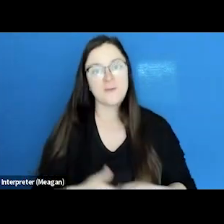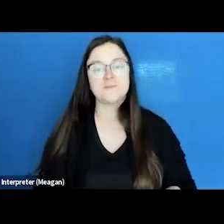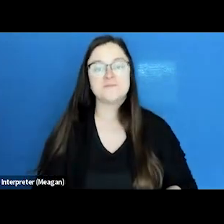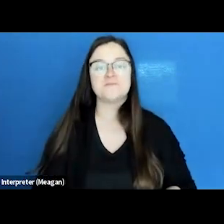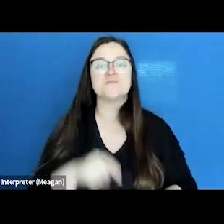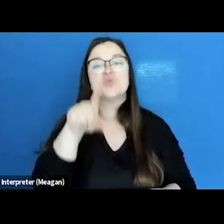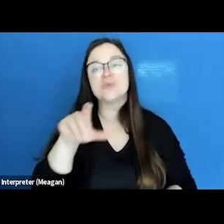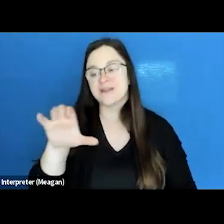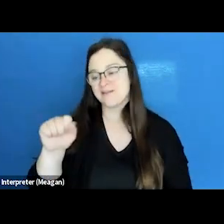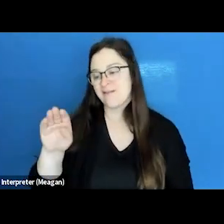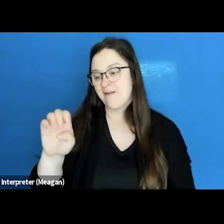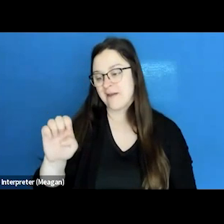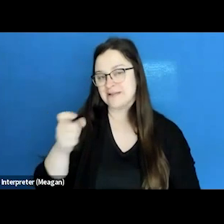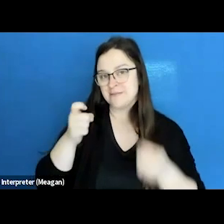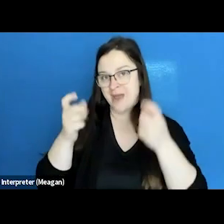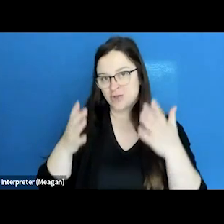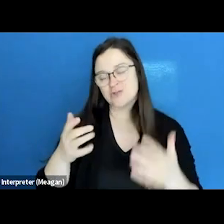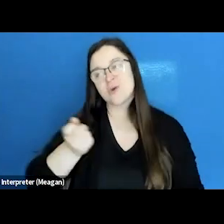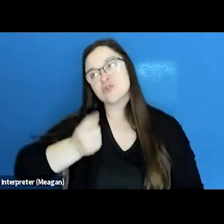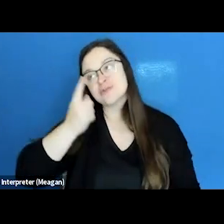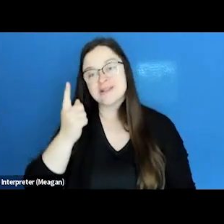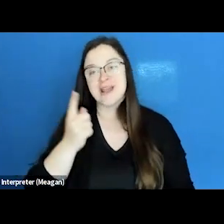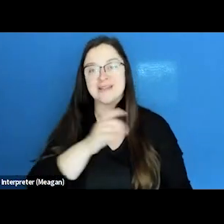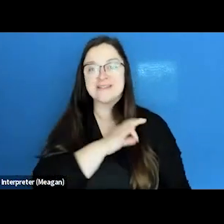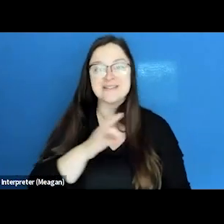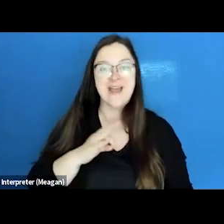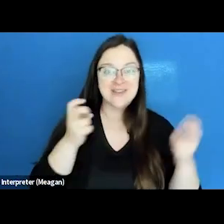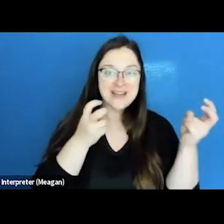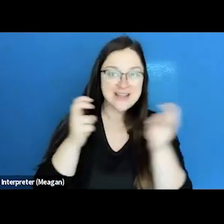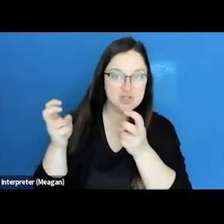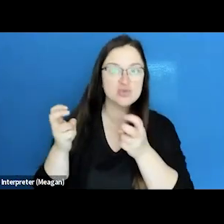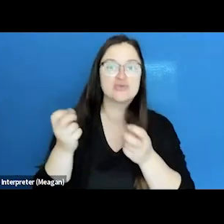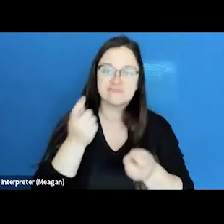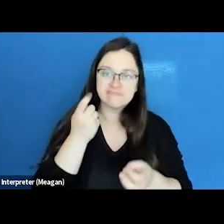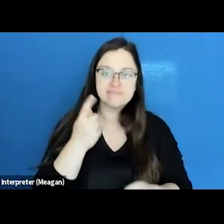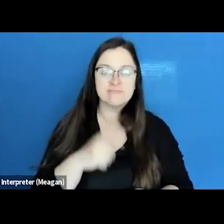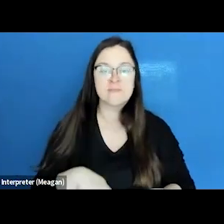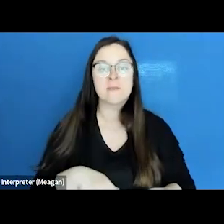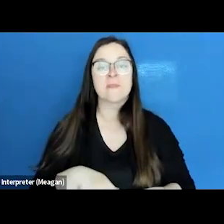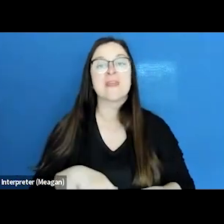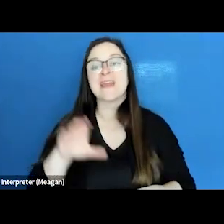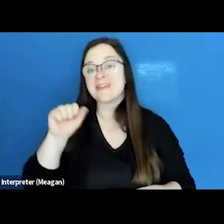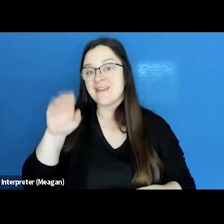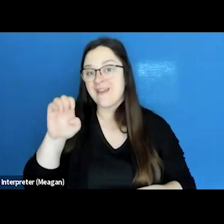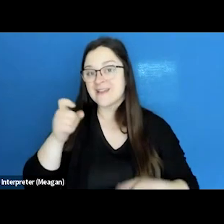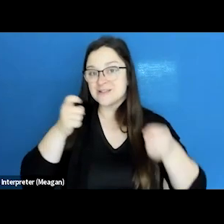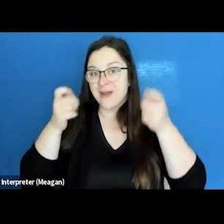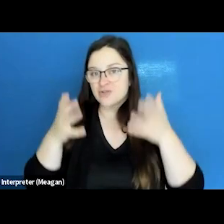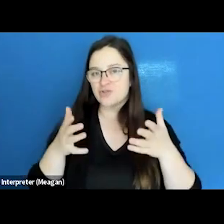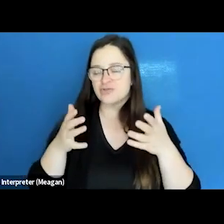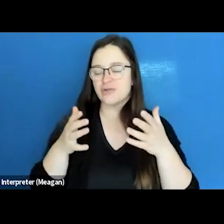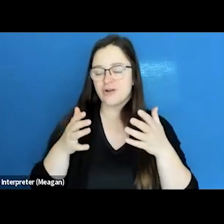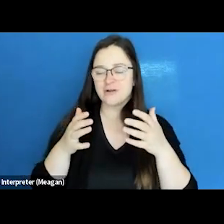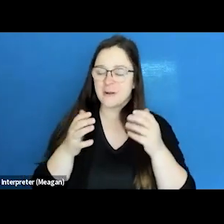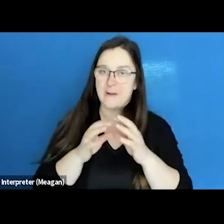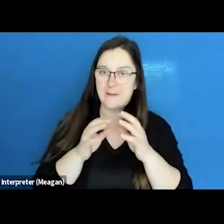that there are staffing shortages and other issues we have to deal with. Case managers are an essential tool in identifying